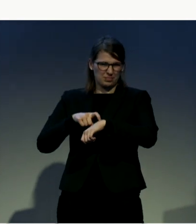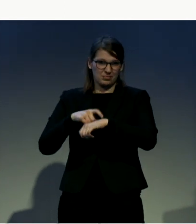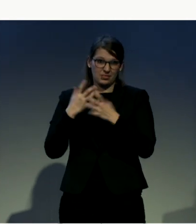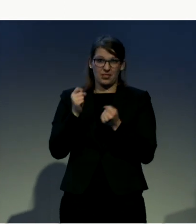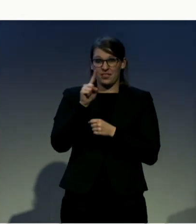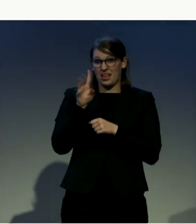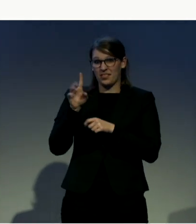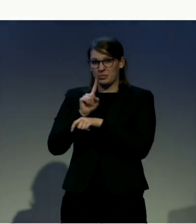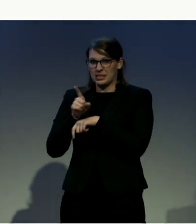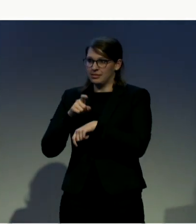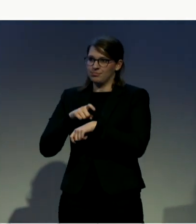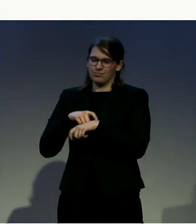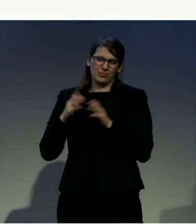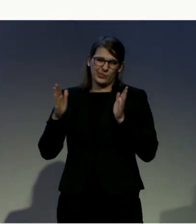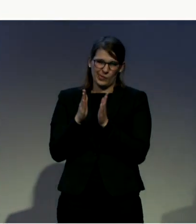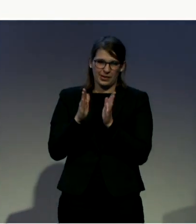of time.